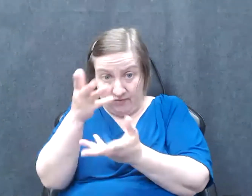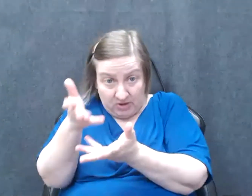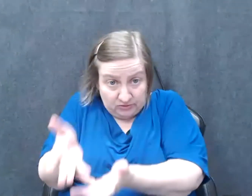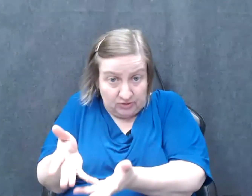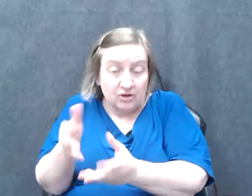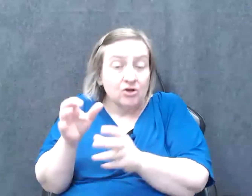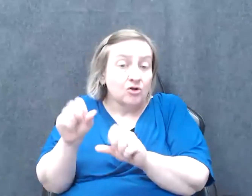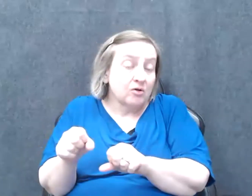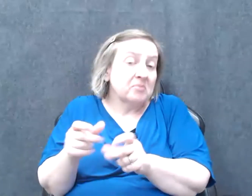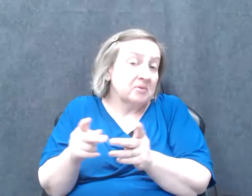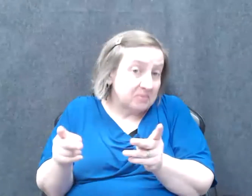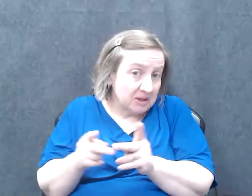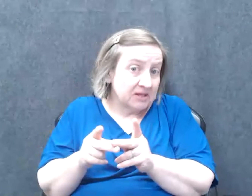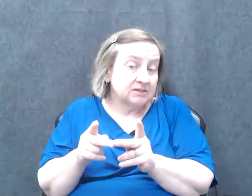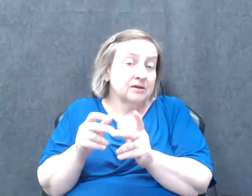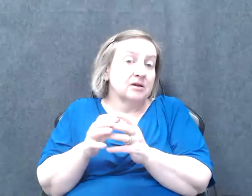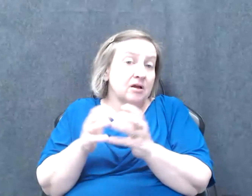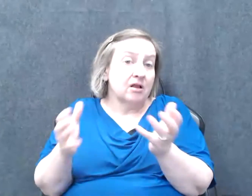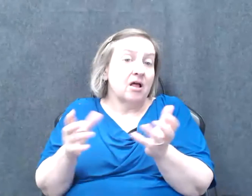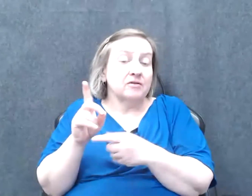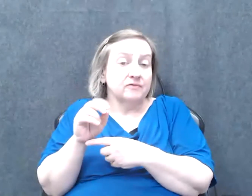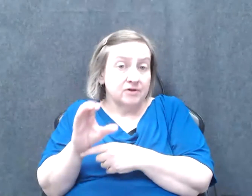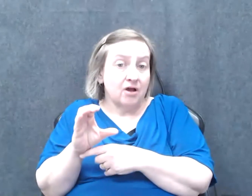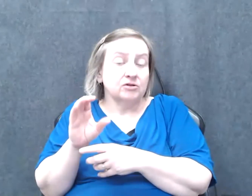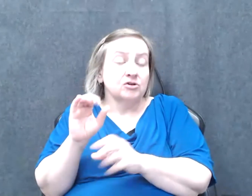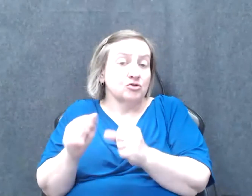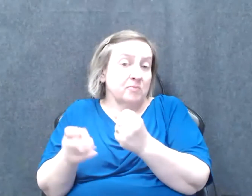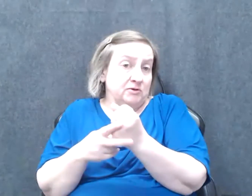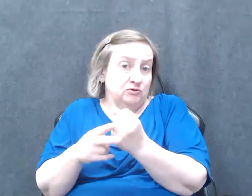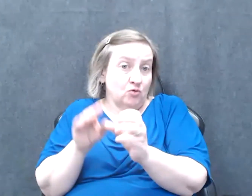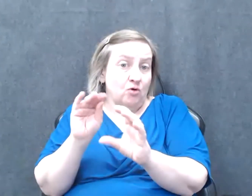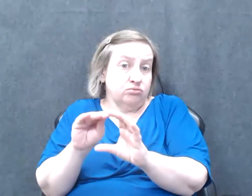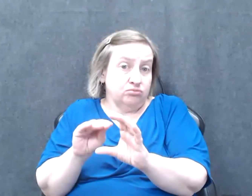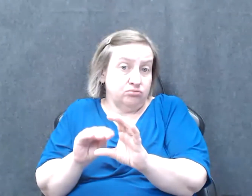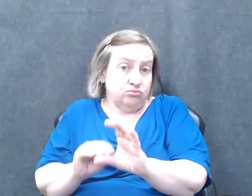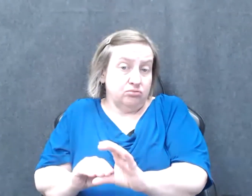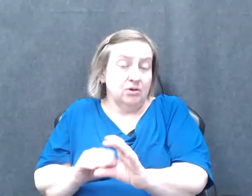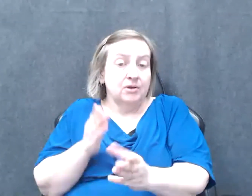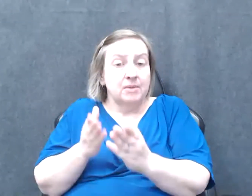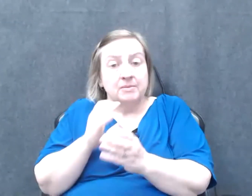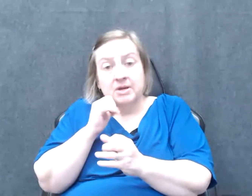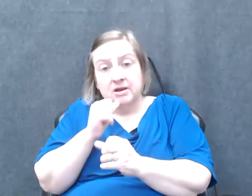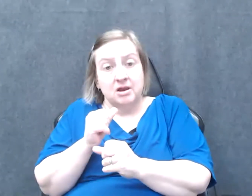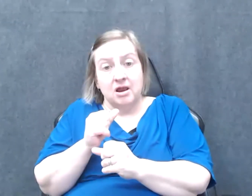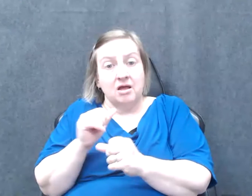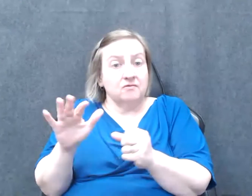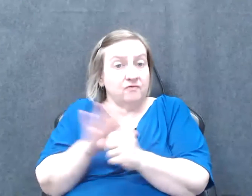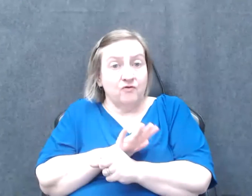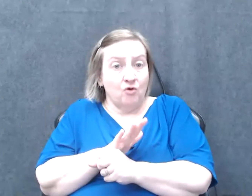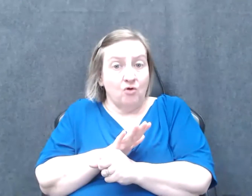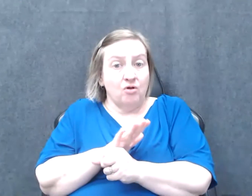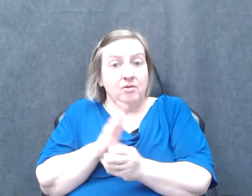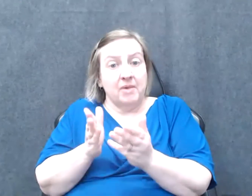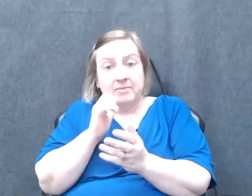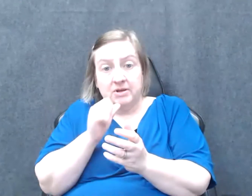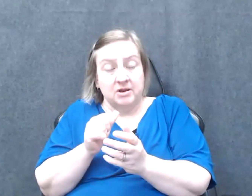a place where a lot of documents could be stored. It may not be complete, and it may not be